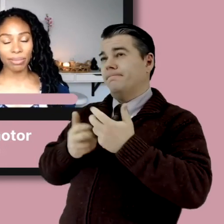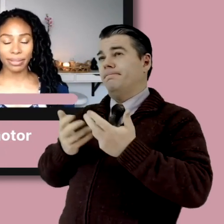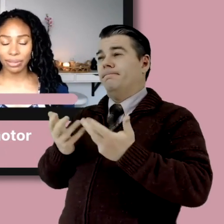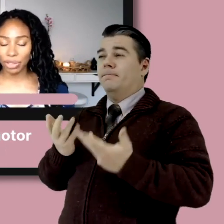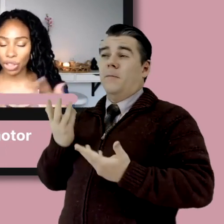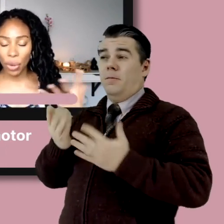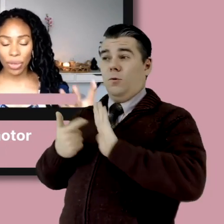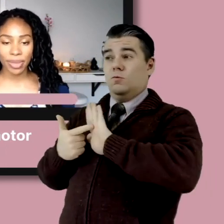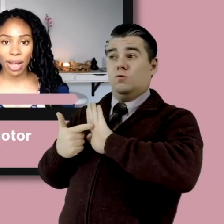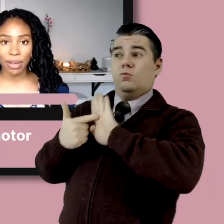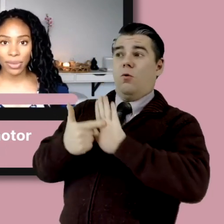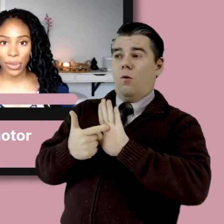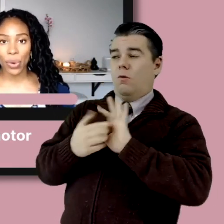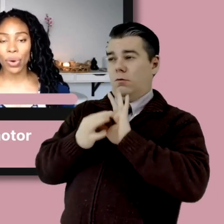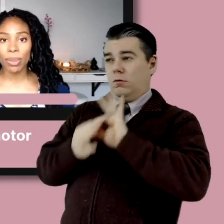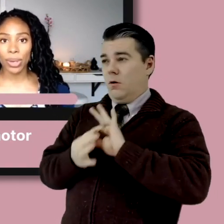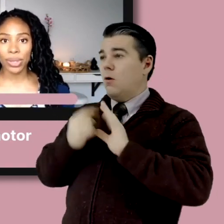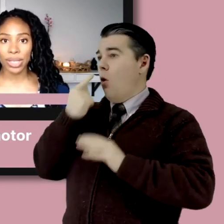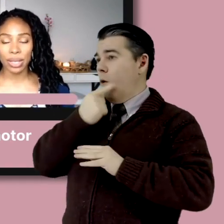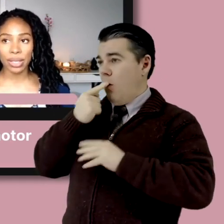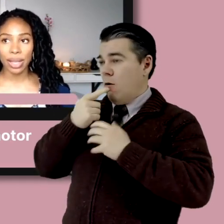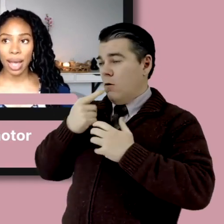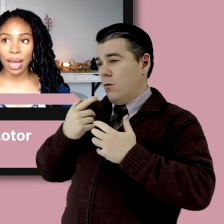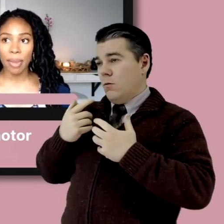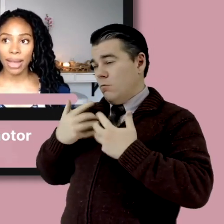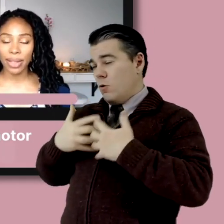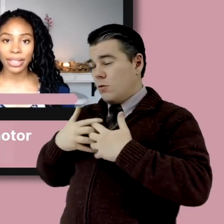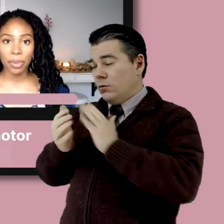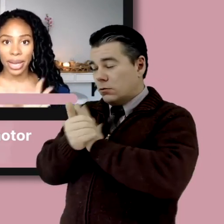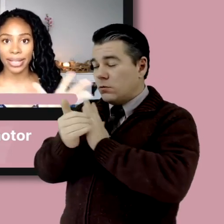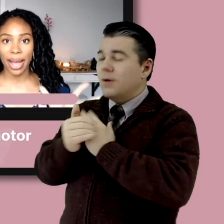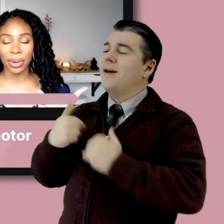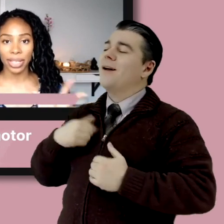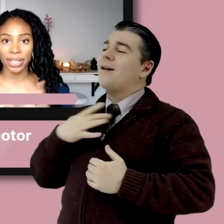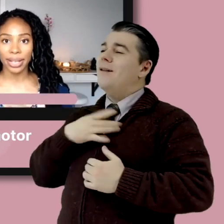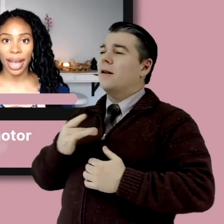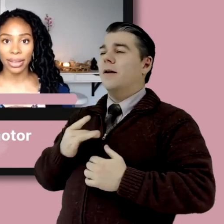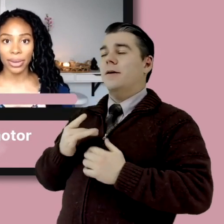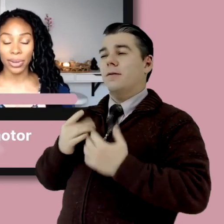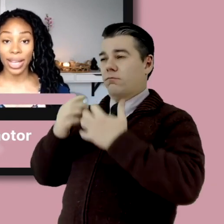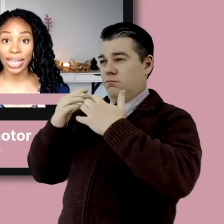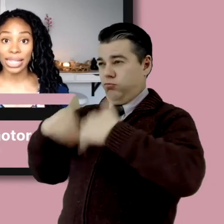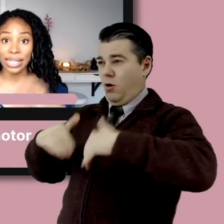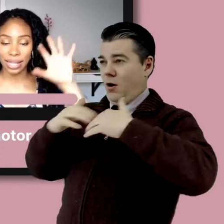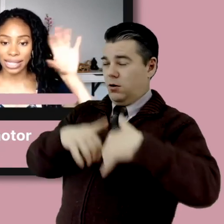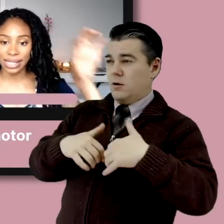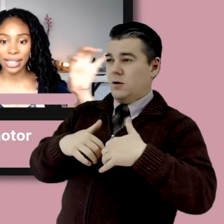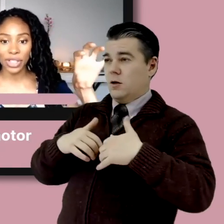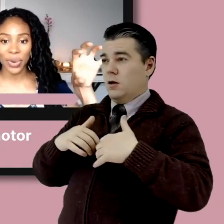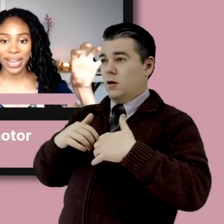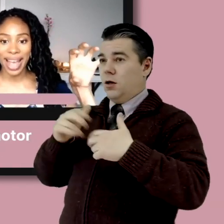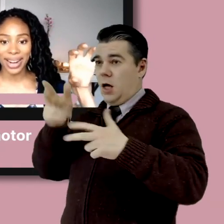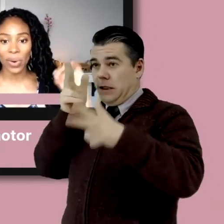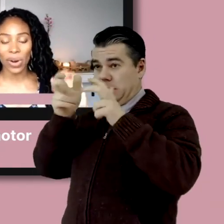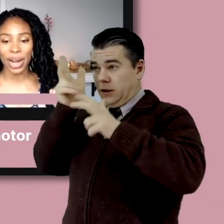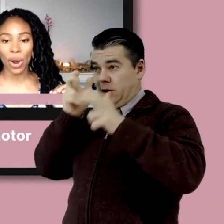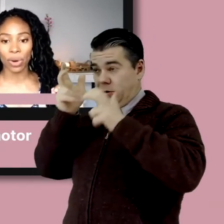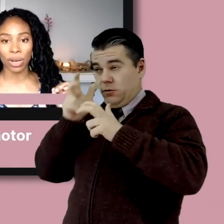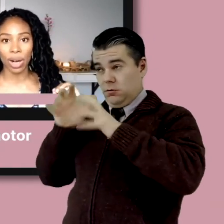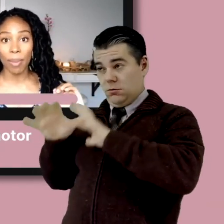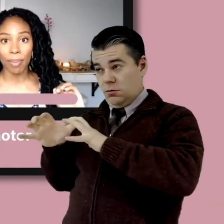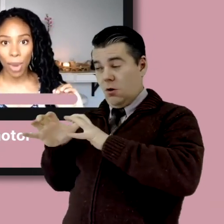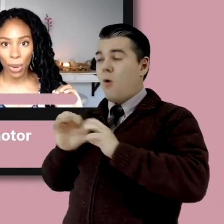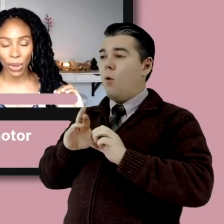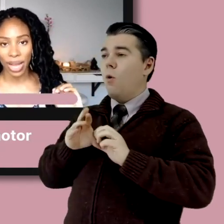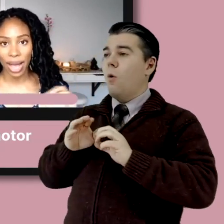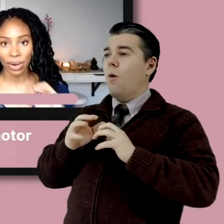may like show themselves with oral motor skills, I like to break it down into either like a sensory category or